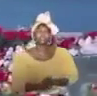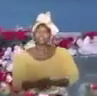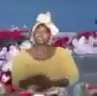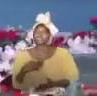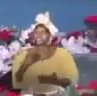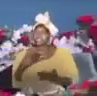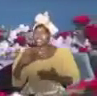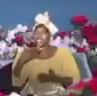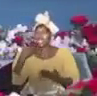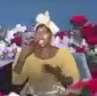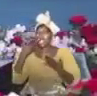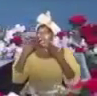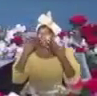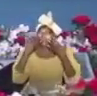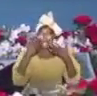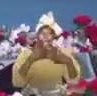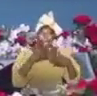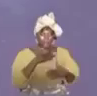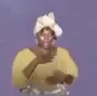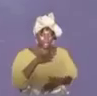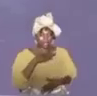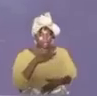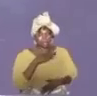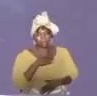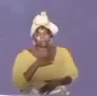This is the air I